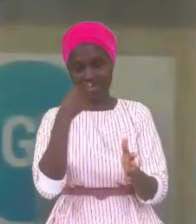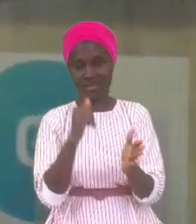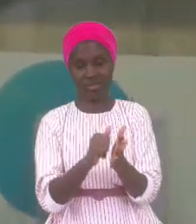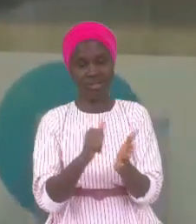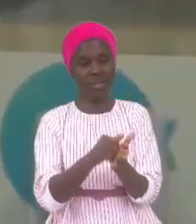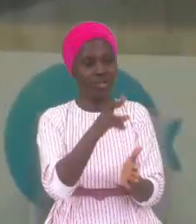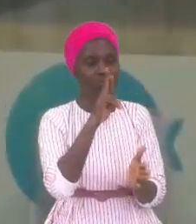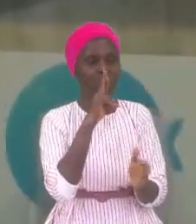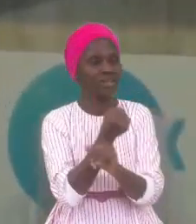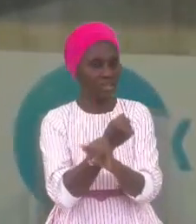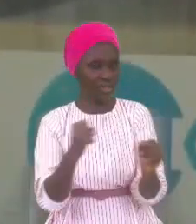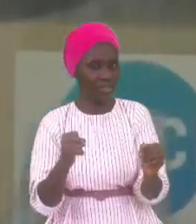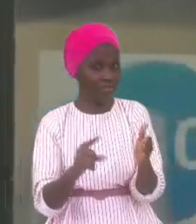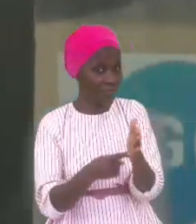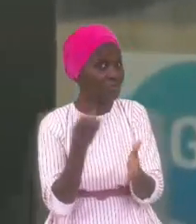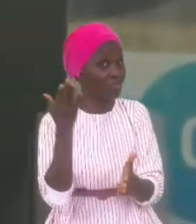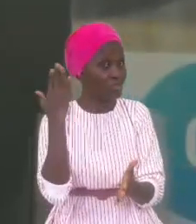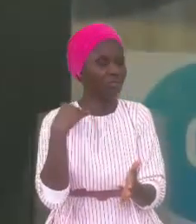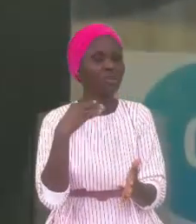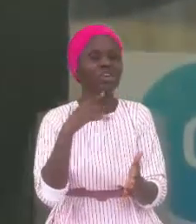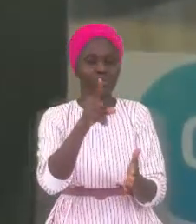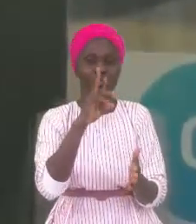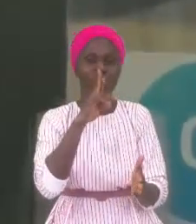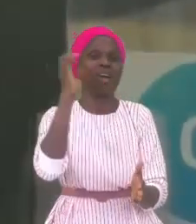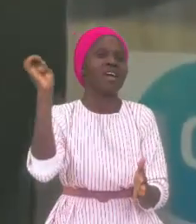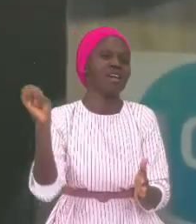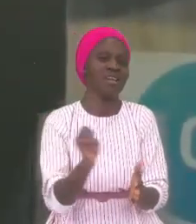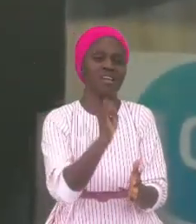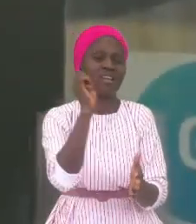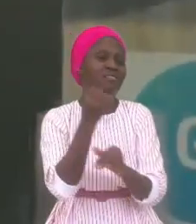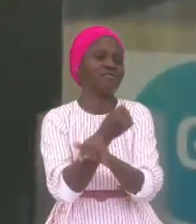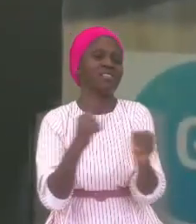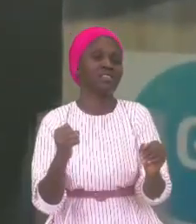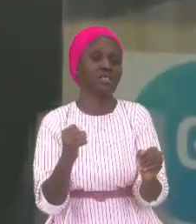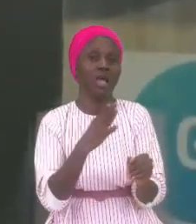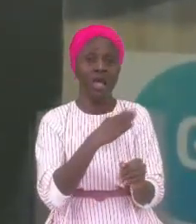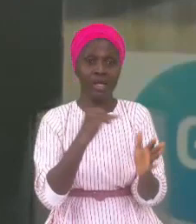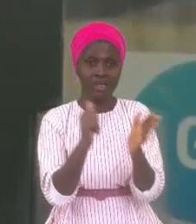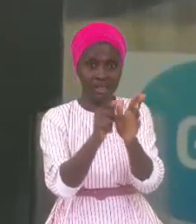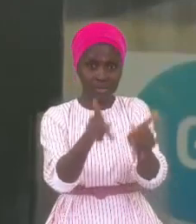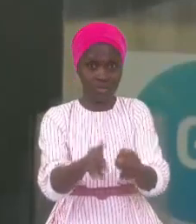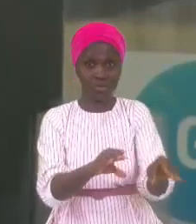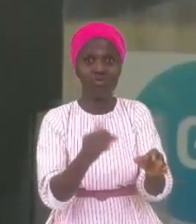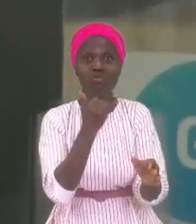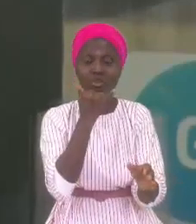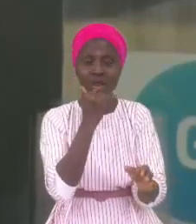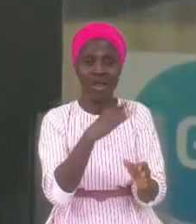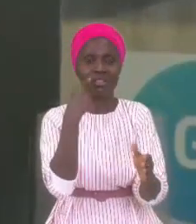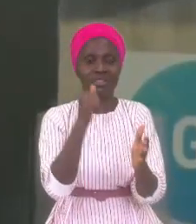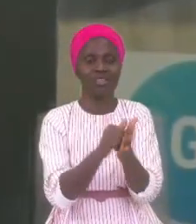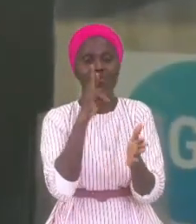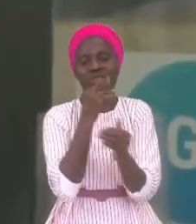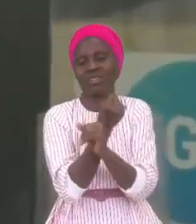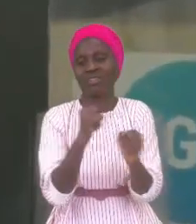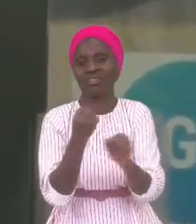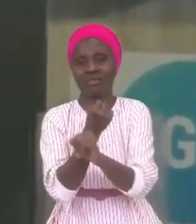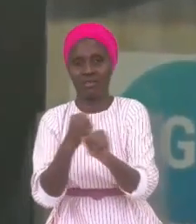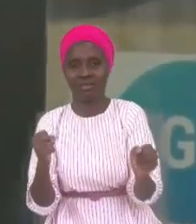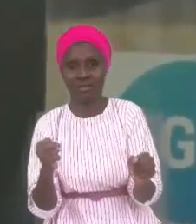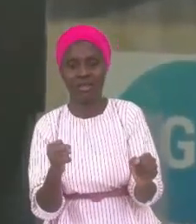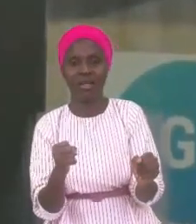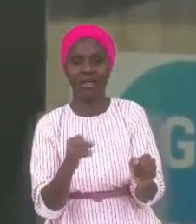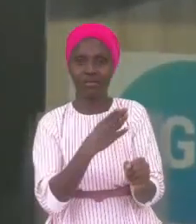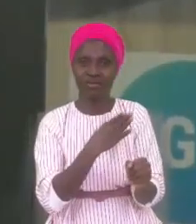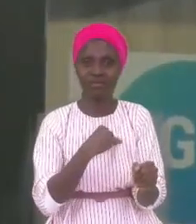all right. And the fellow accepts that, and he says, I'm saved. And then he goes to evil. He said, it will